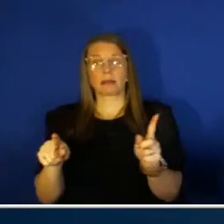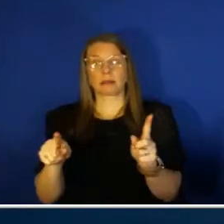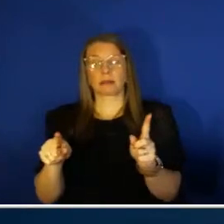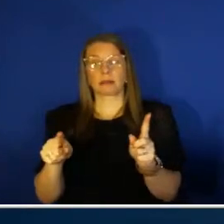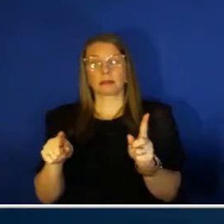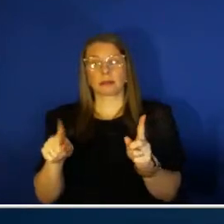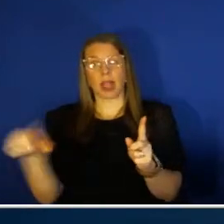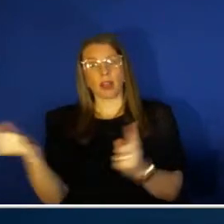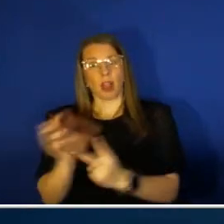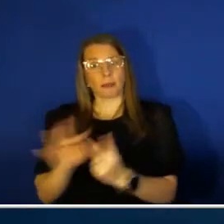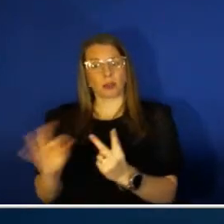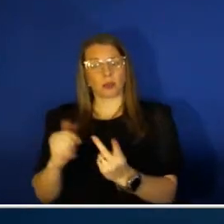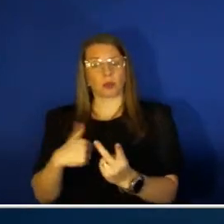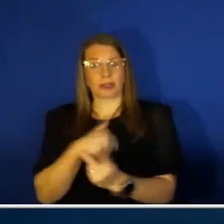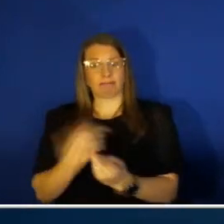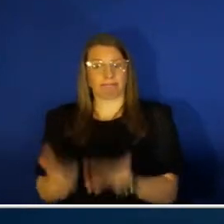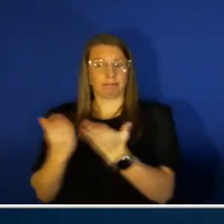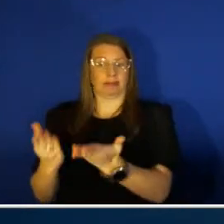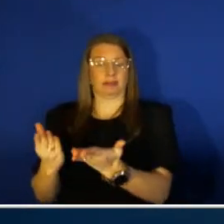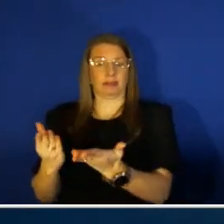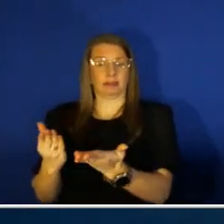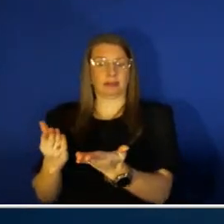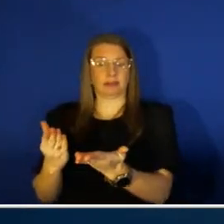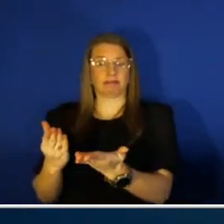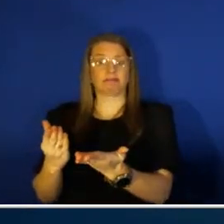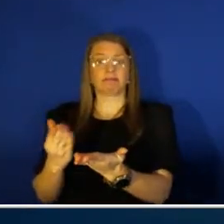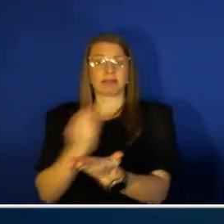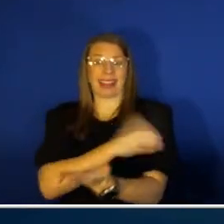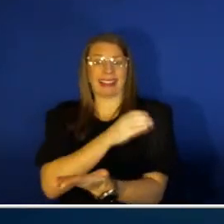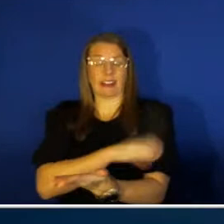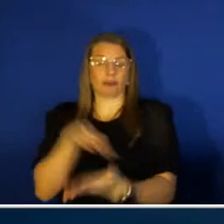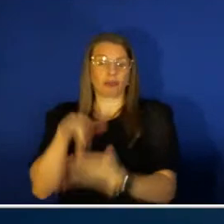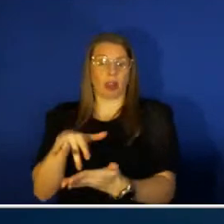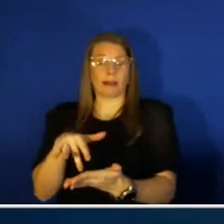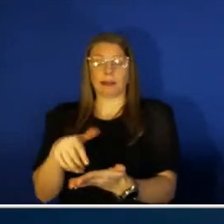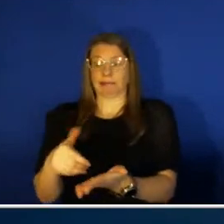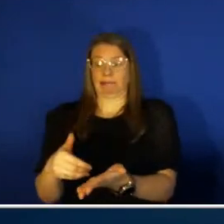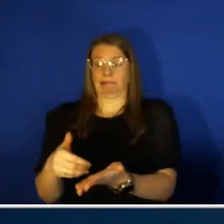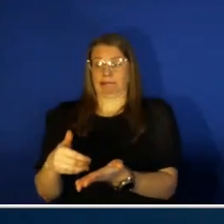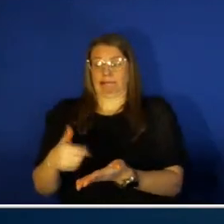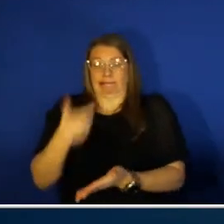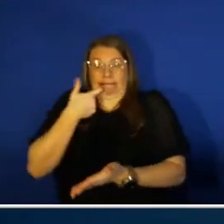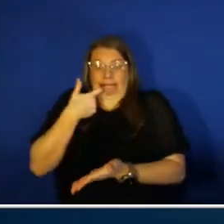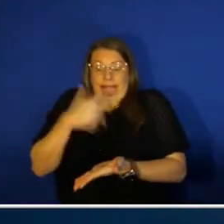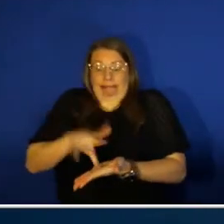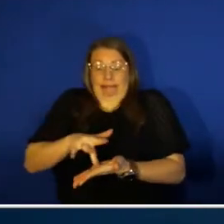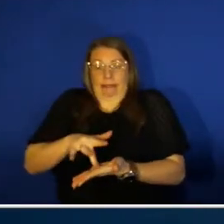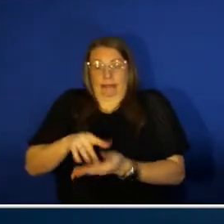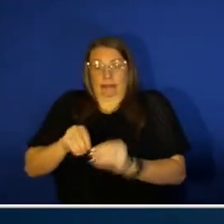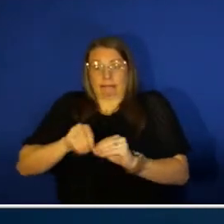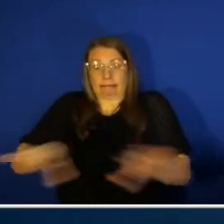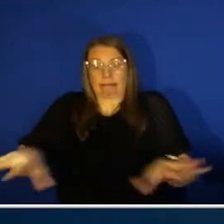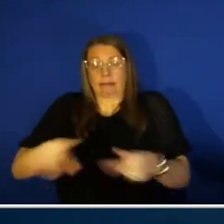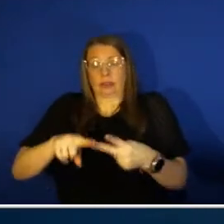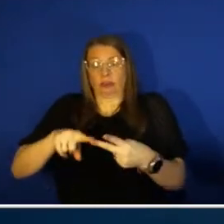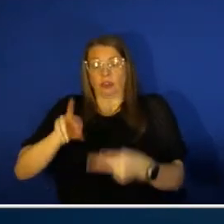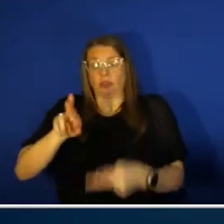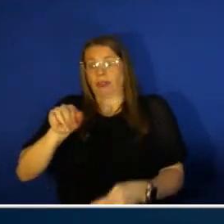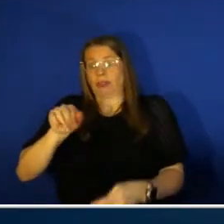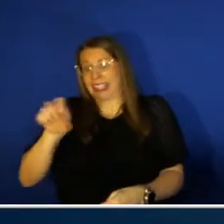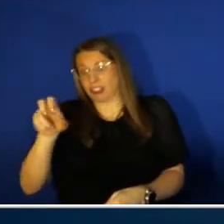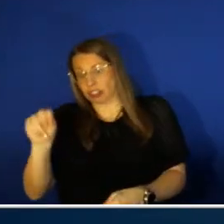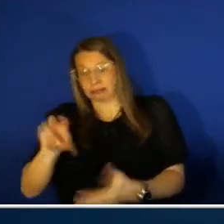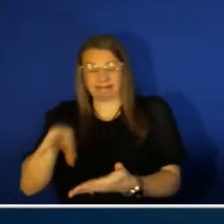also present to patients is clinical trials, the latest drug, the latest radiation treatment, the latest options that patients can consider,